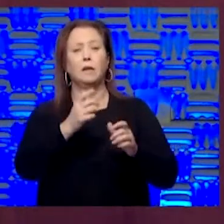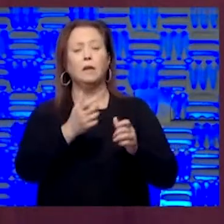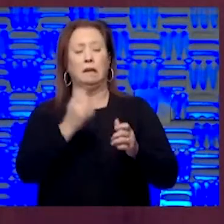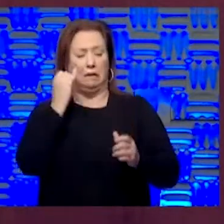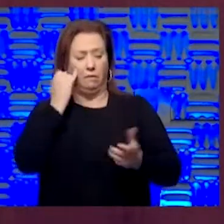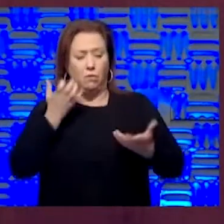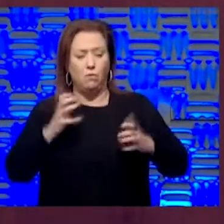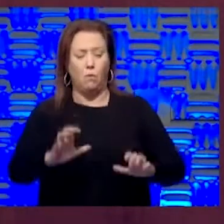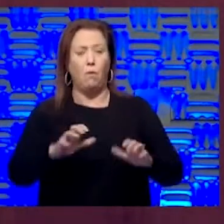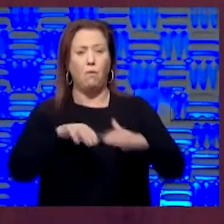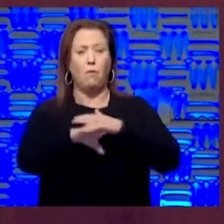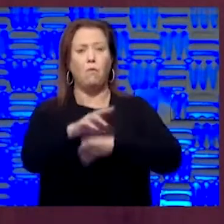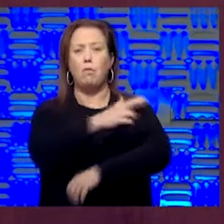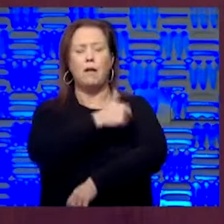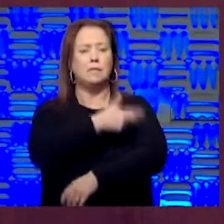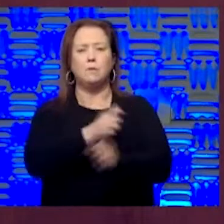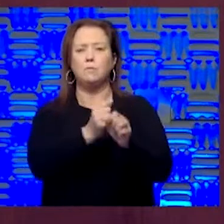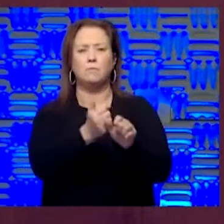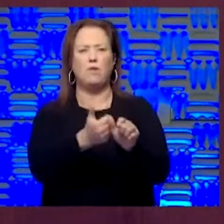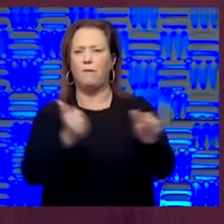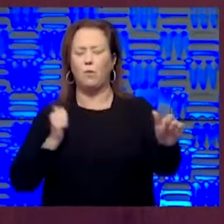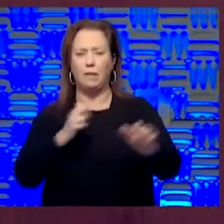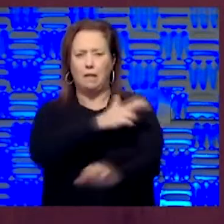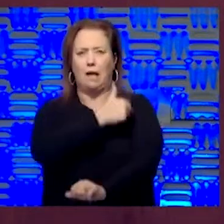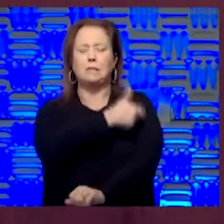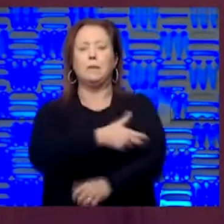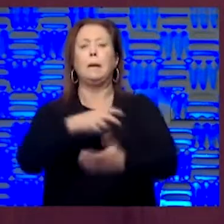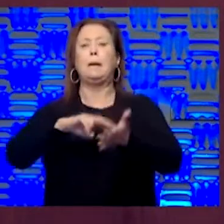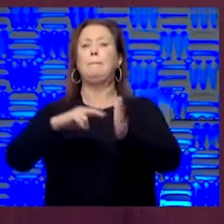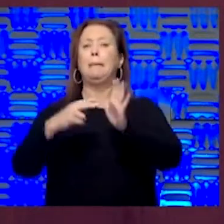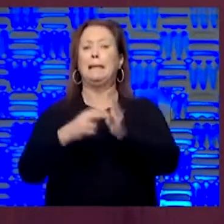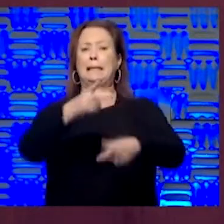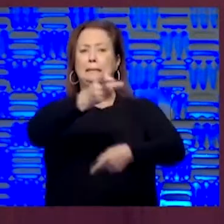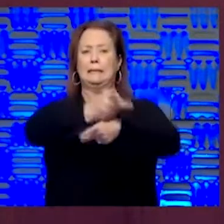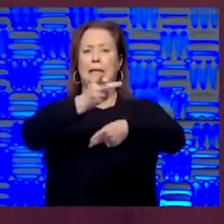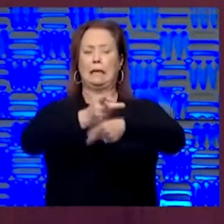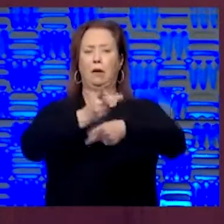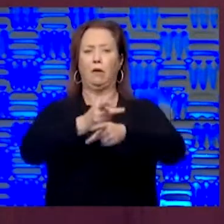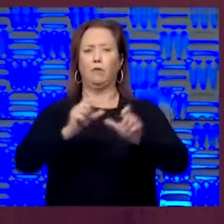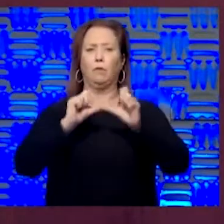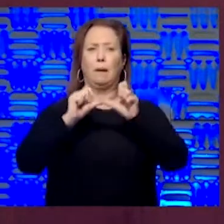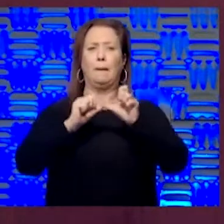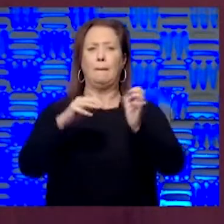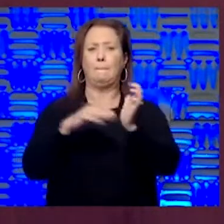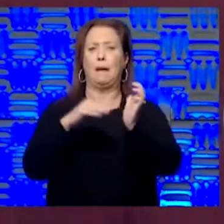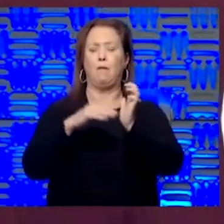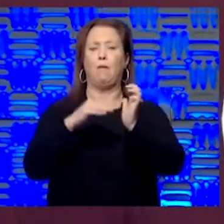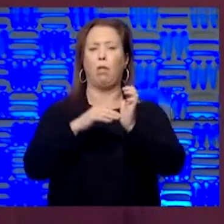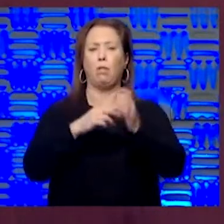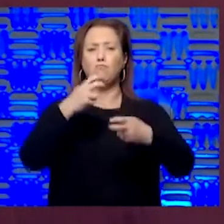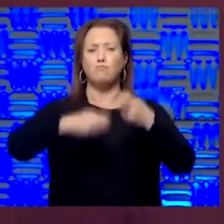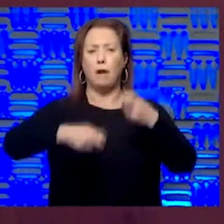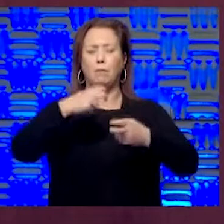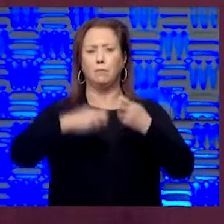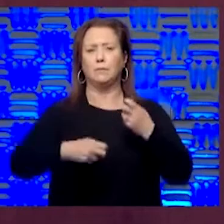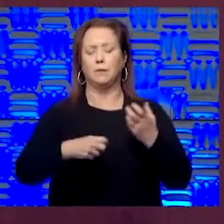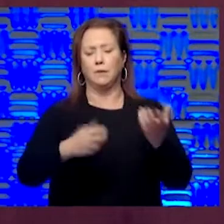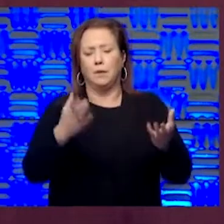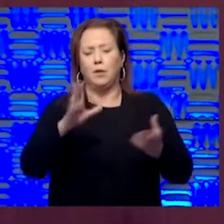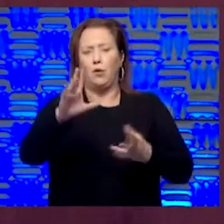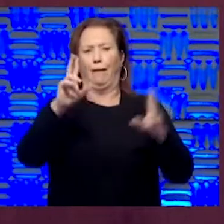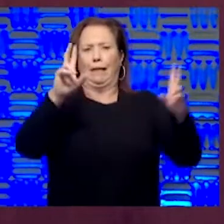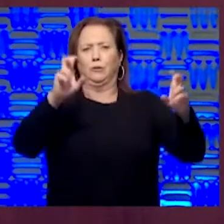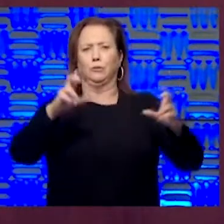to get sick. And in other words, make sure you take care of your chronic medical problems or your baseline medical